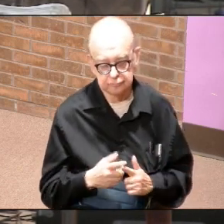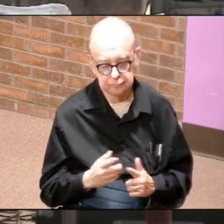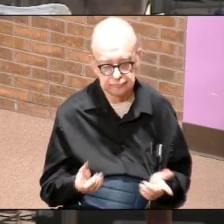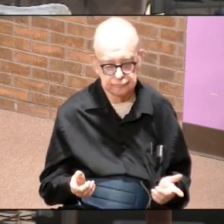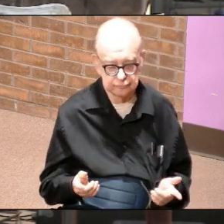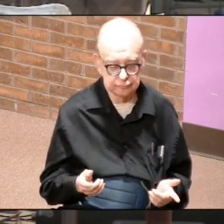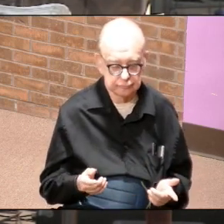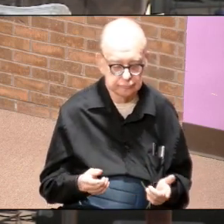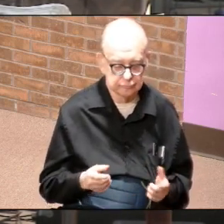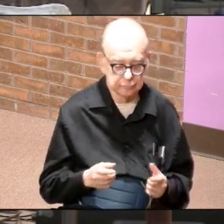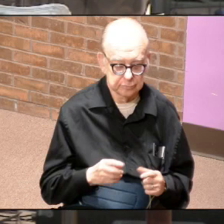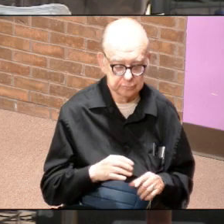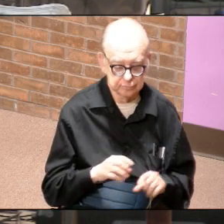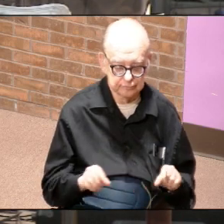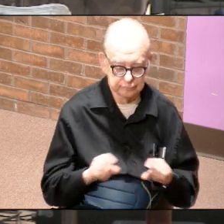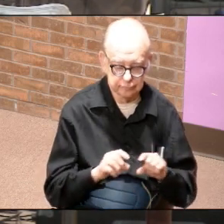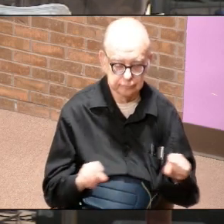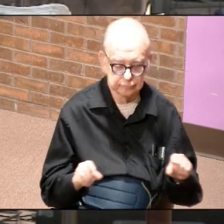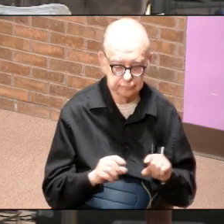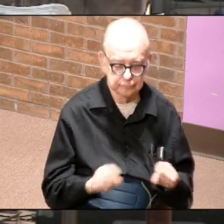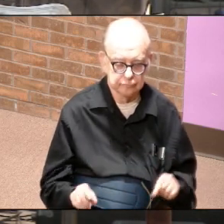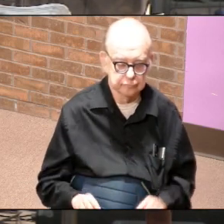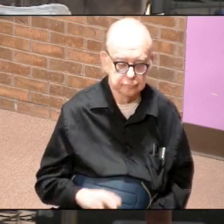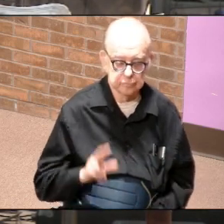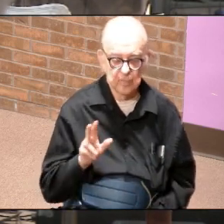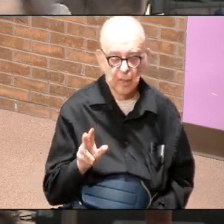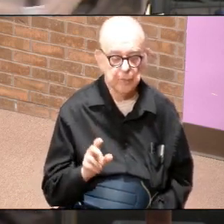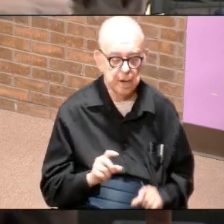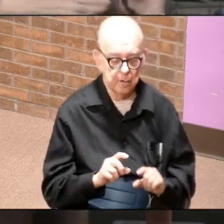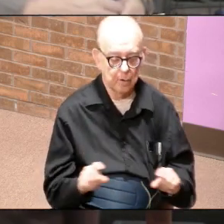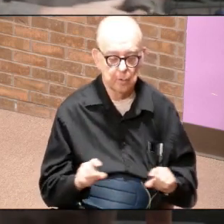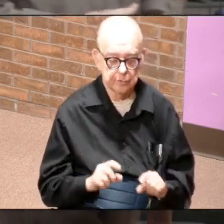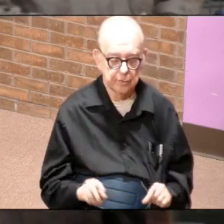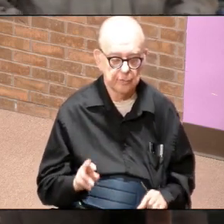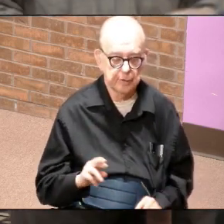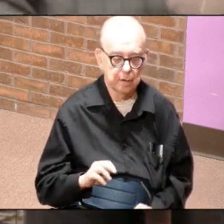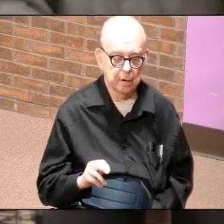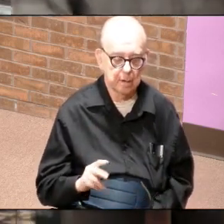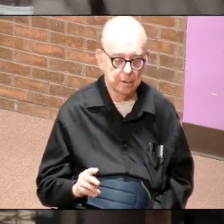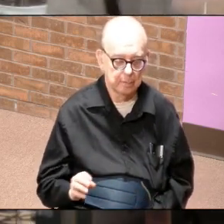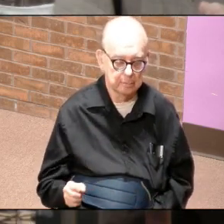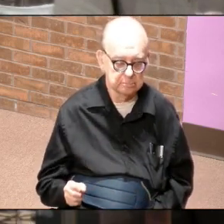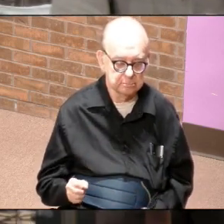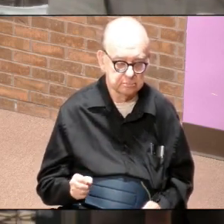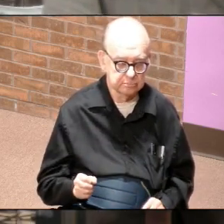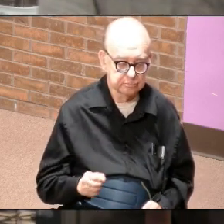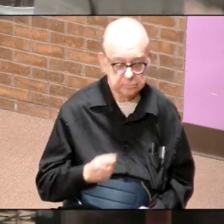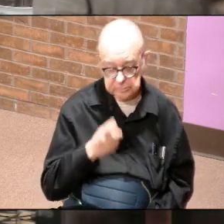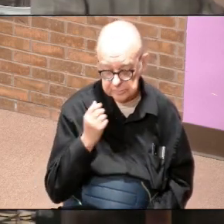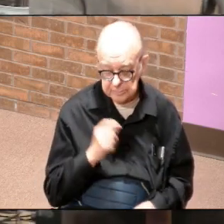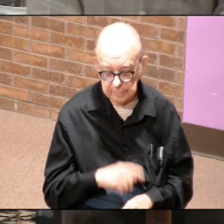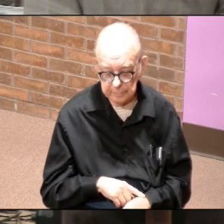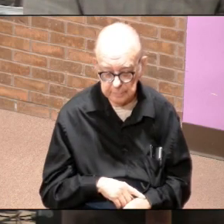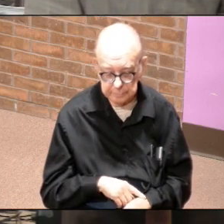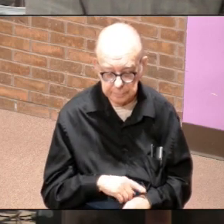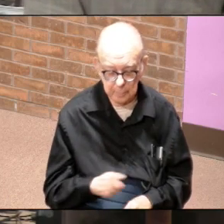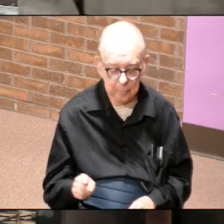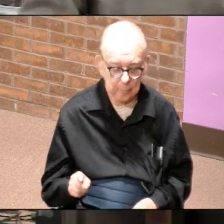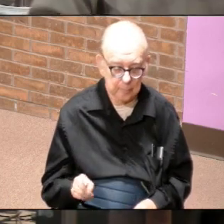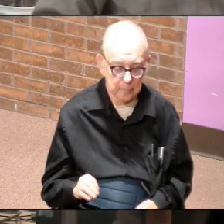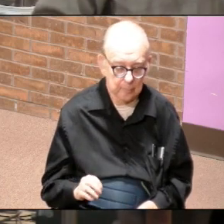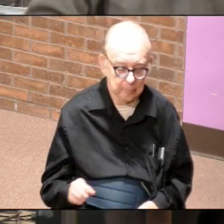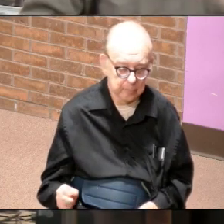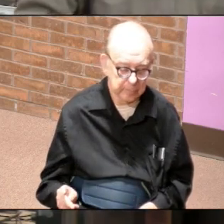a row of bricks. It was three rows of brick. So when it was summertime, those bricks got